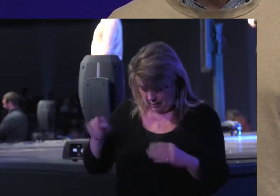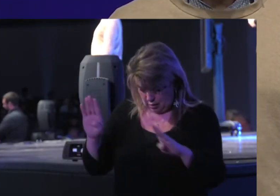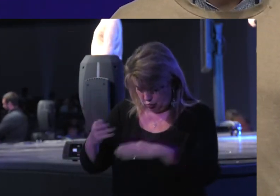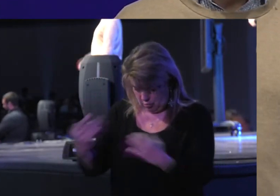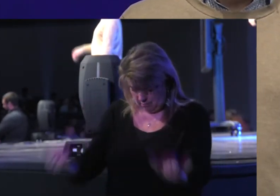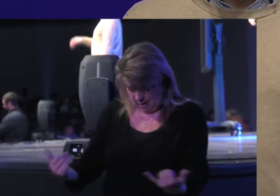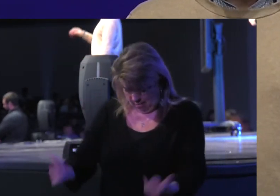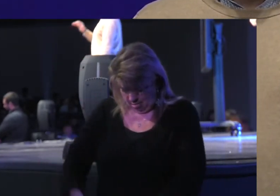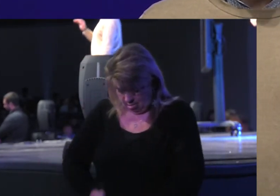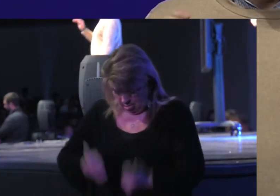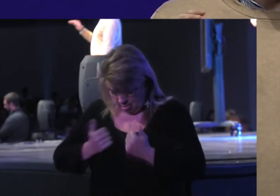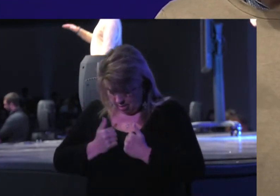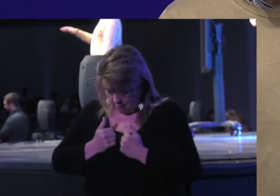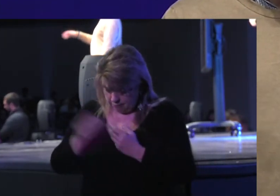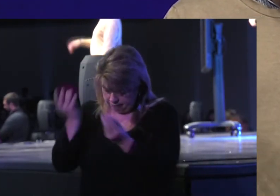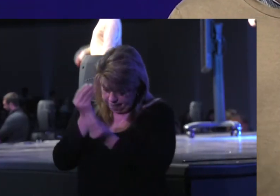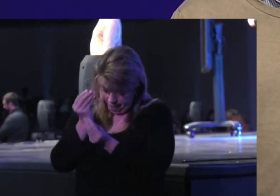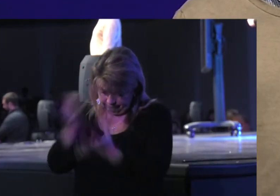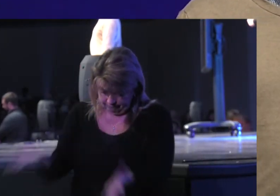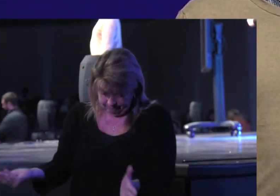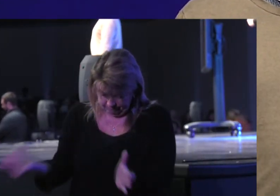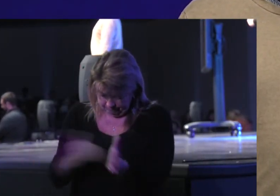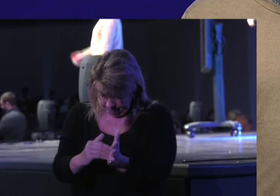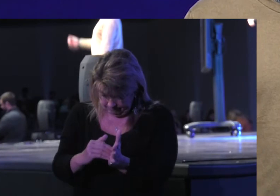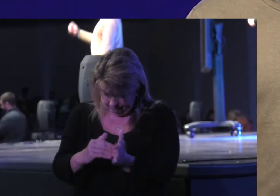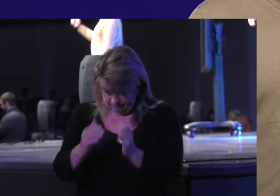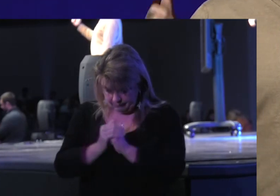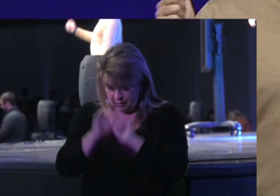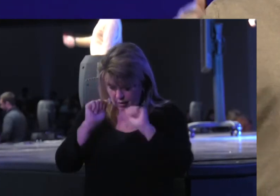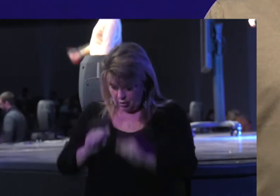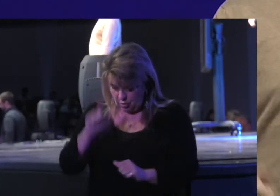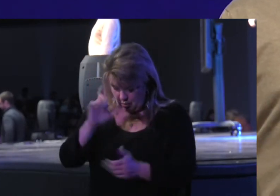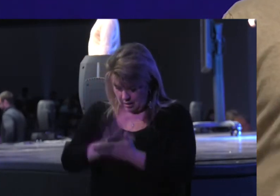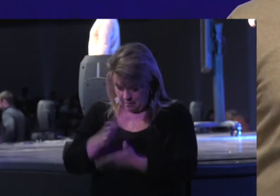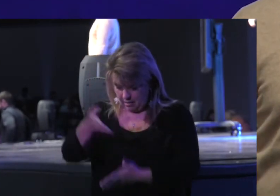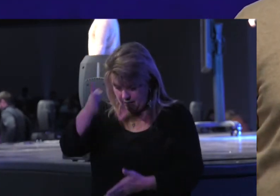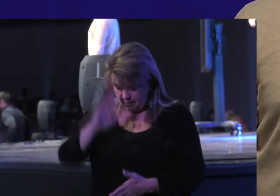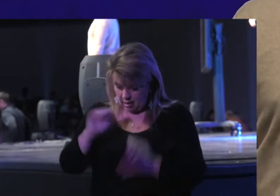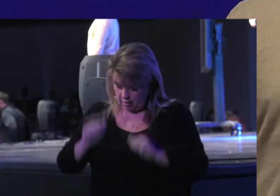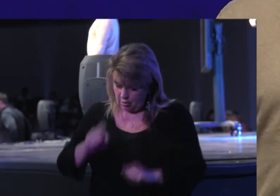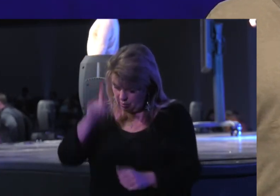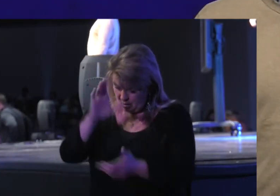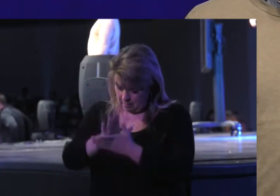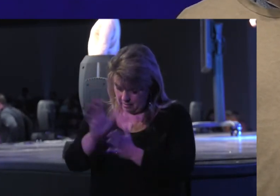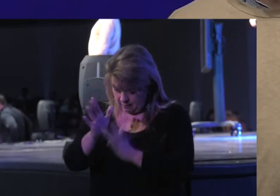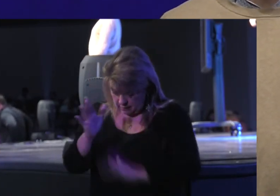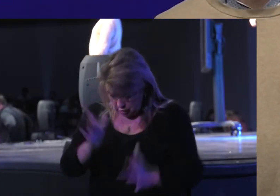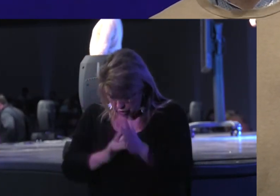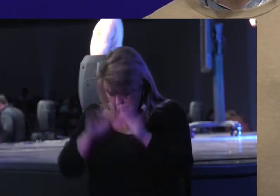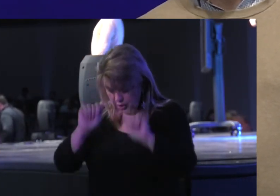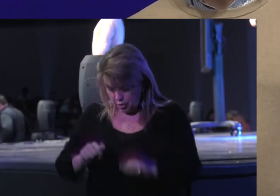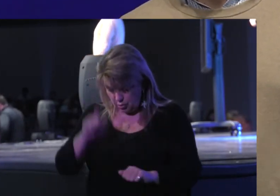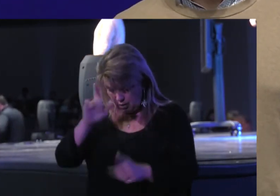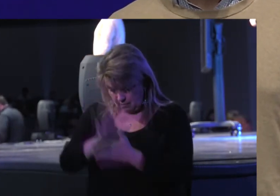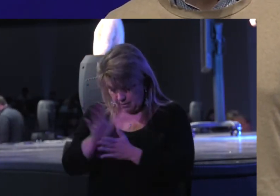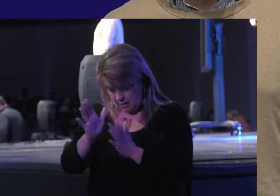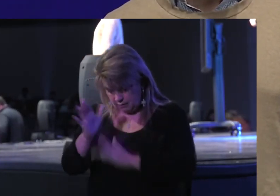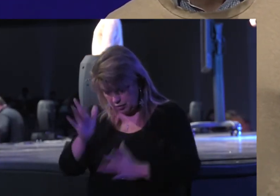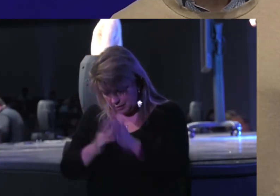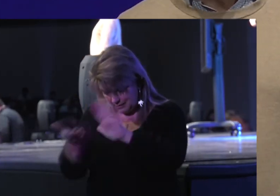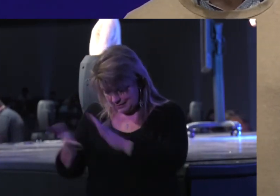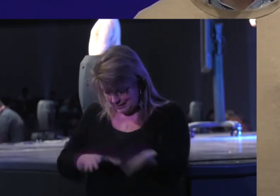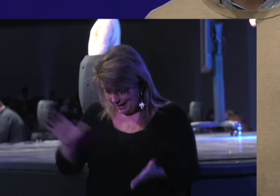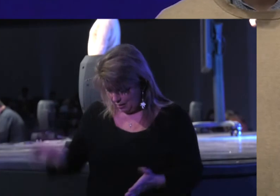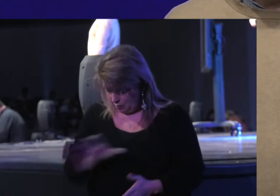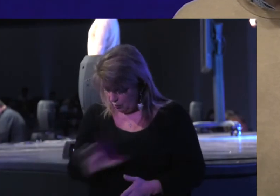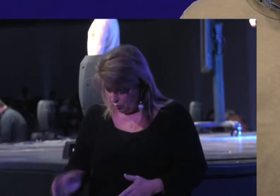with us live, let me just say again, you can believe in God. You can believe in Jesus. You can believe Jesus died on the cross